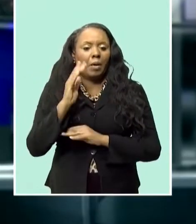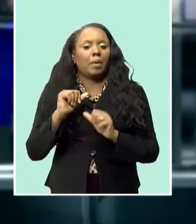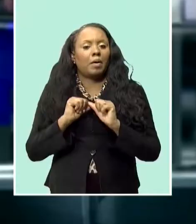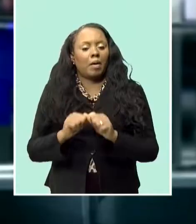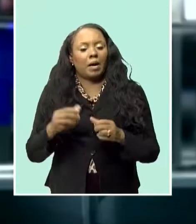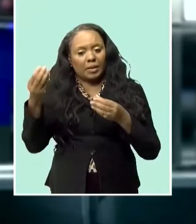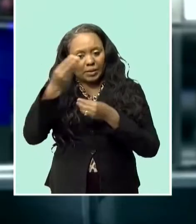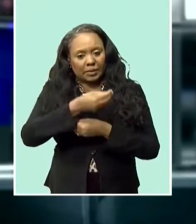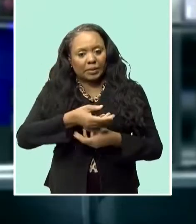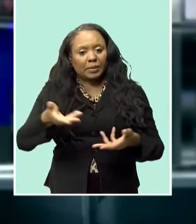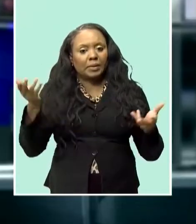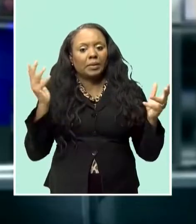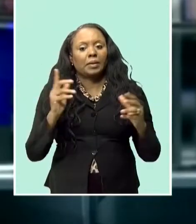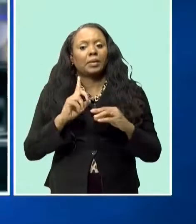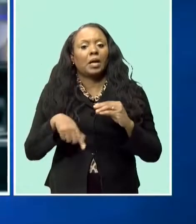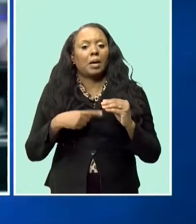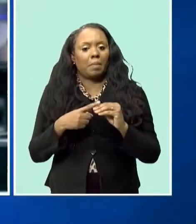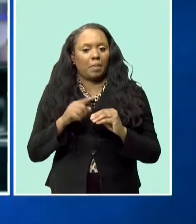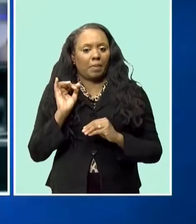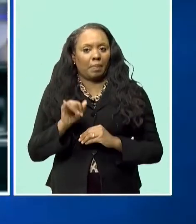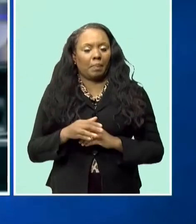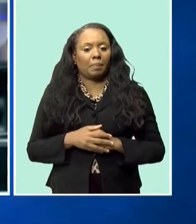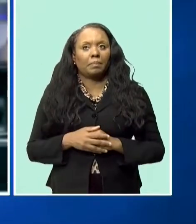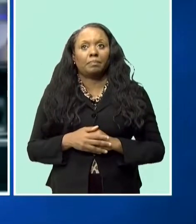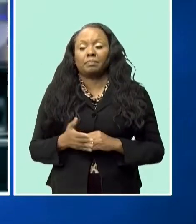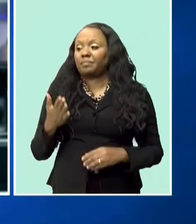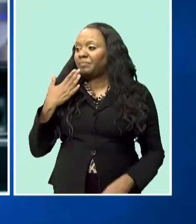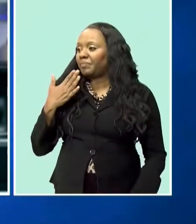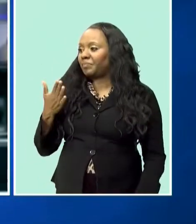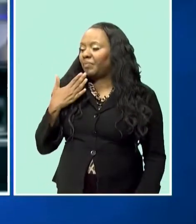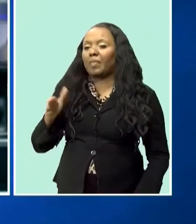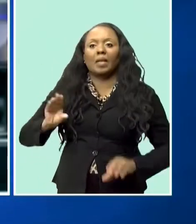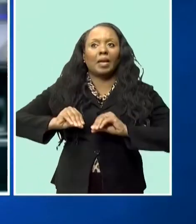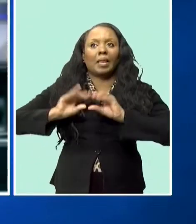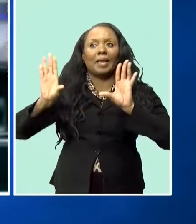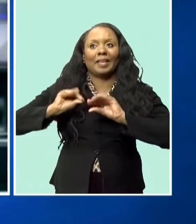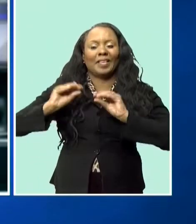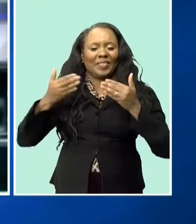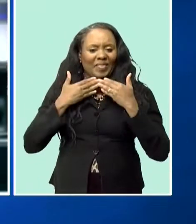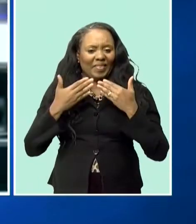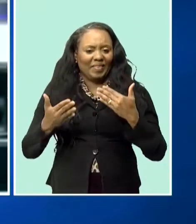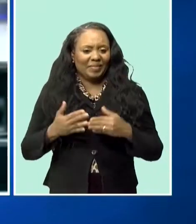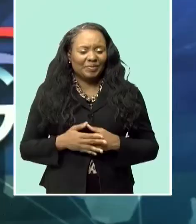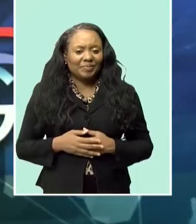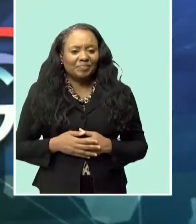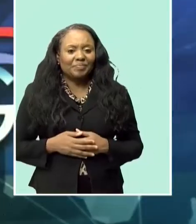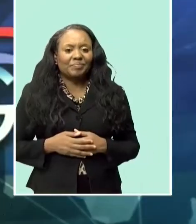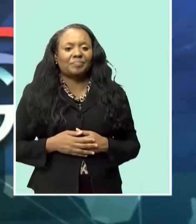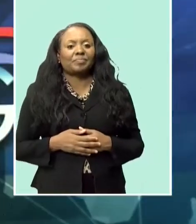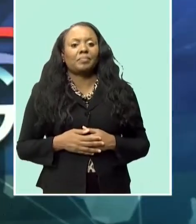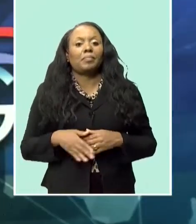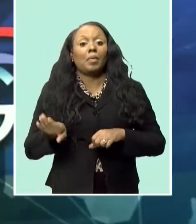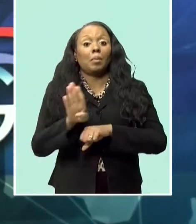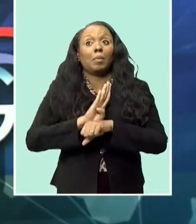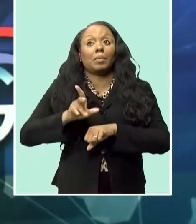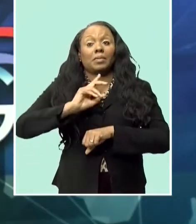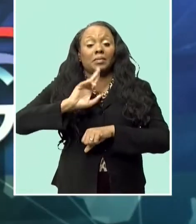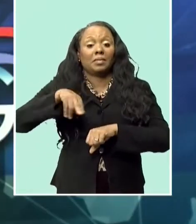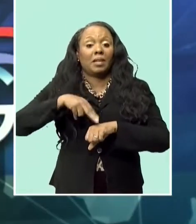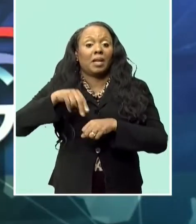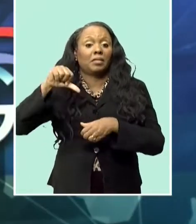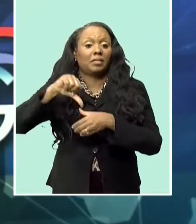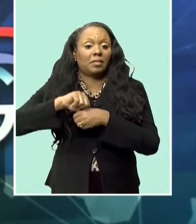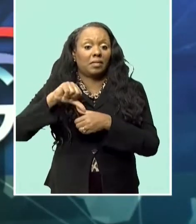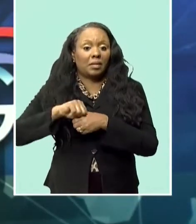bring you coverage of this rate hearing. Thank you for that comprehensive coverage, as always, Lisa. Barbados' natural gas